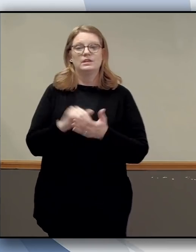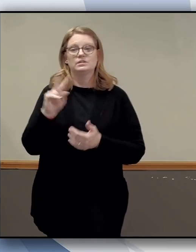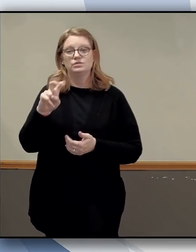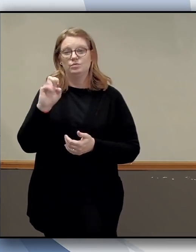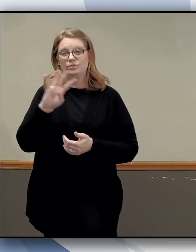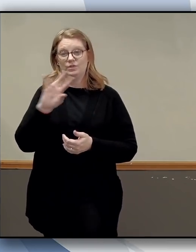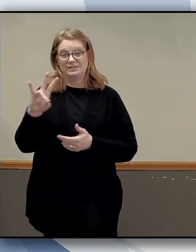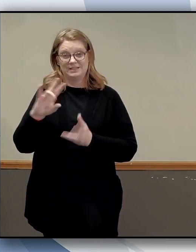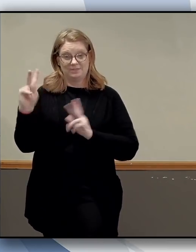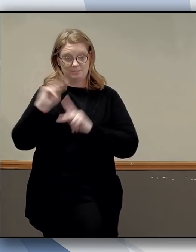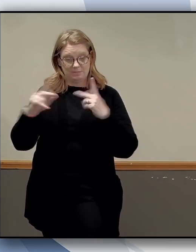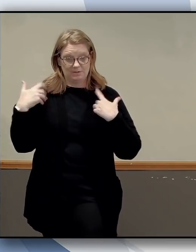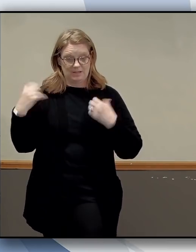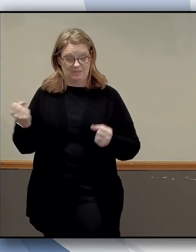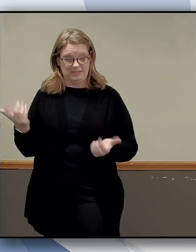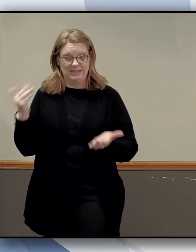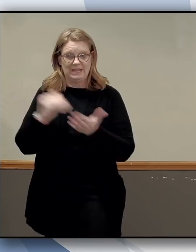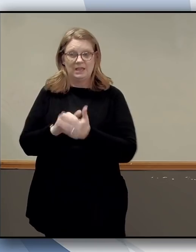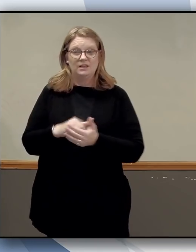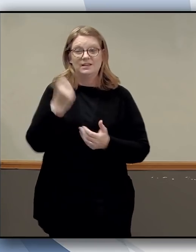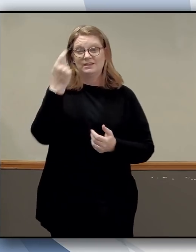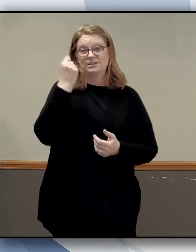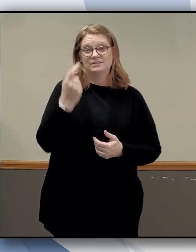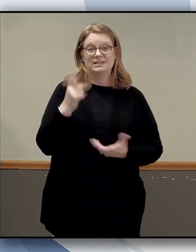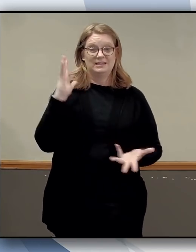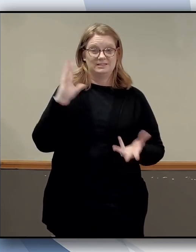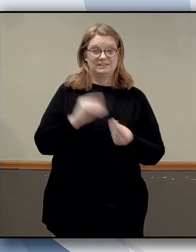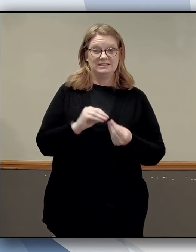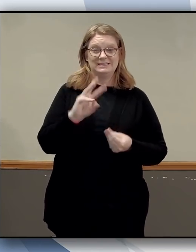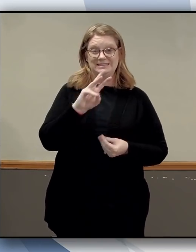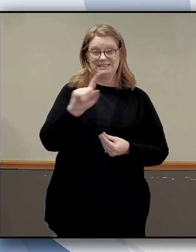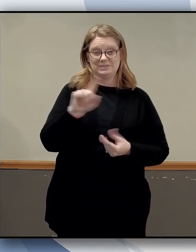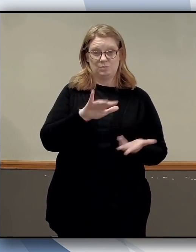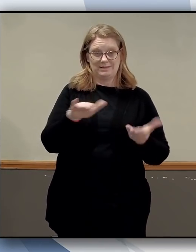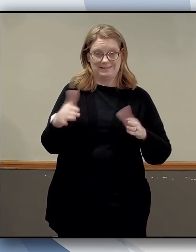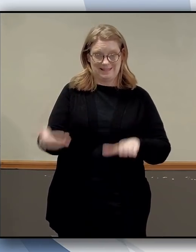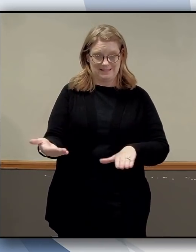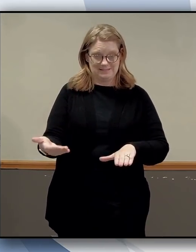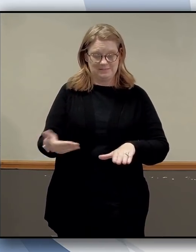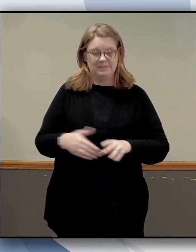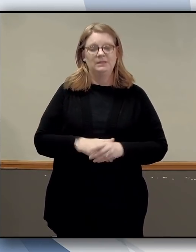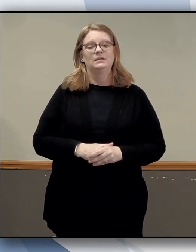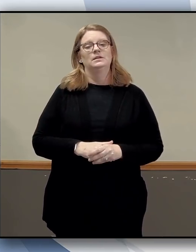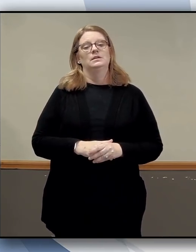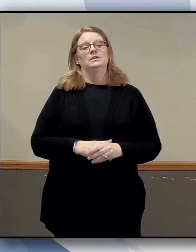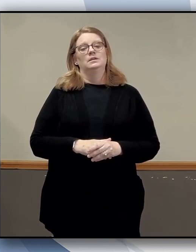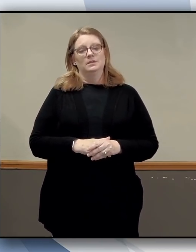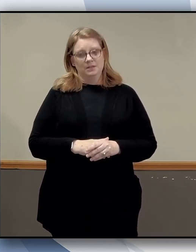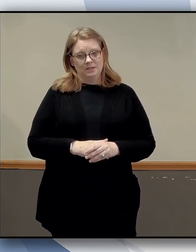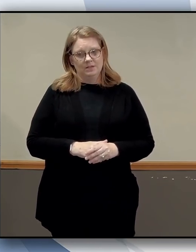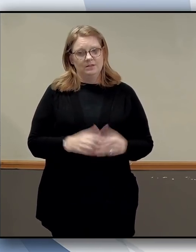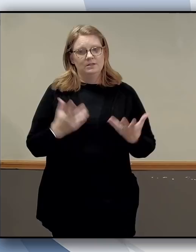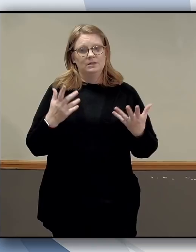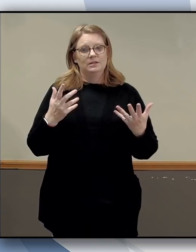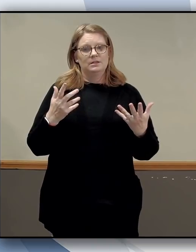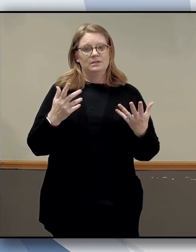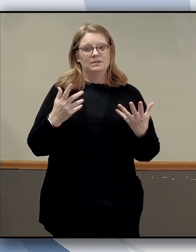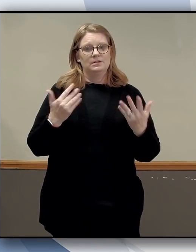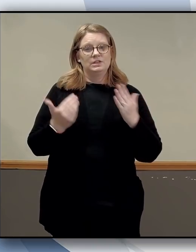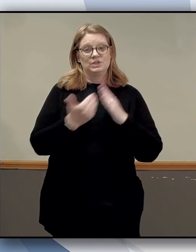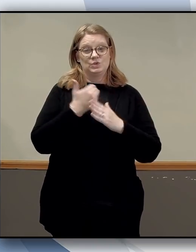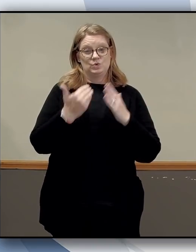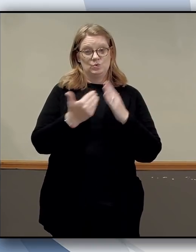2,247 newly recovered, and 61 deaths, as I shared. But that puts us now, netting out the recovereds from the new, at a